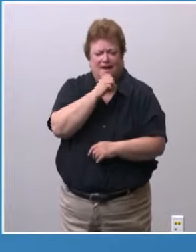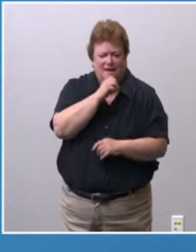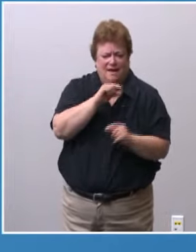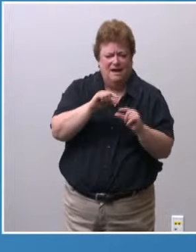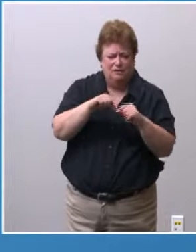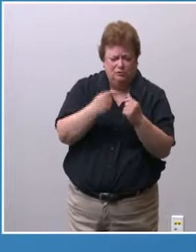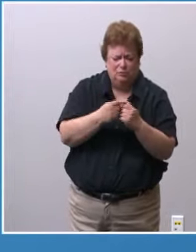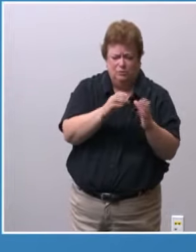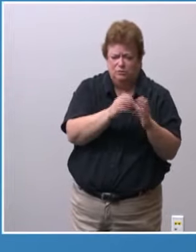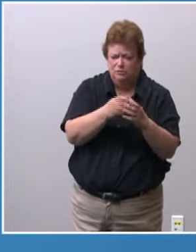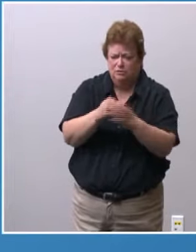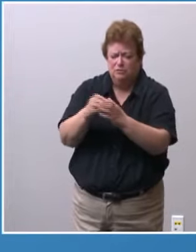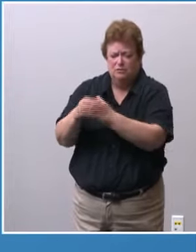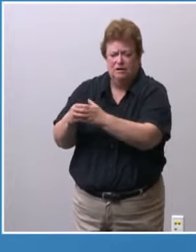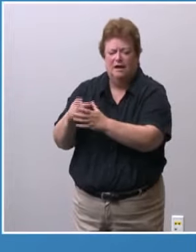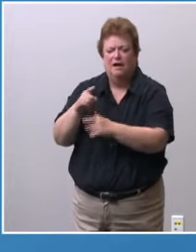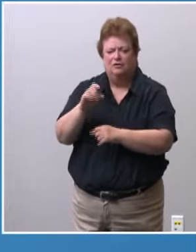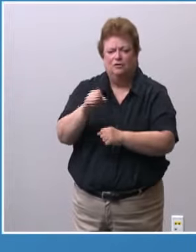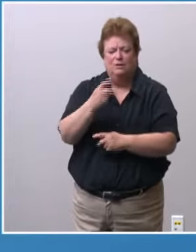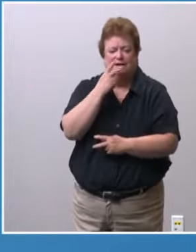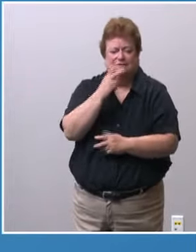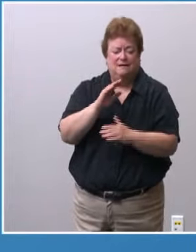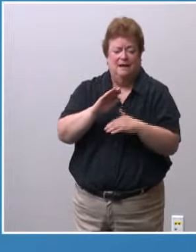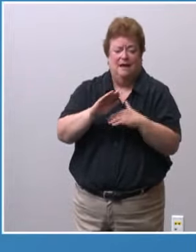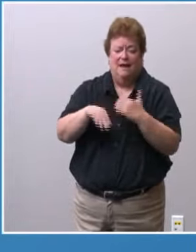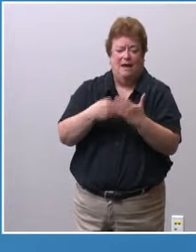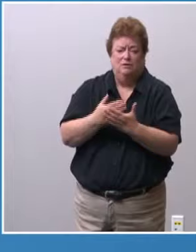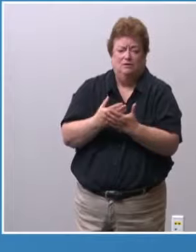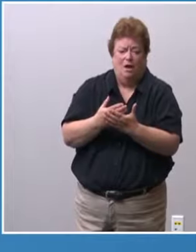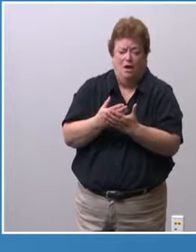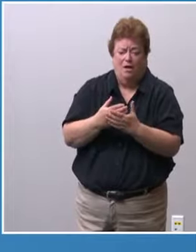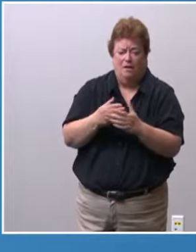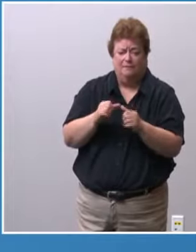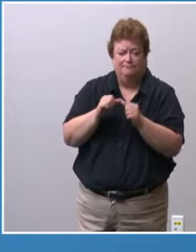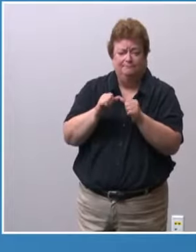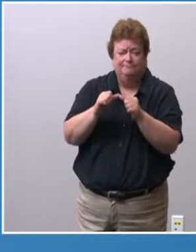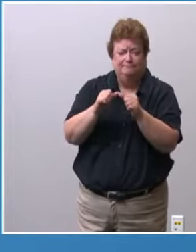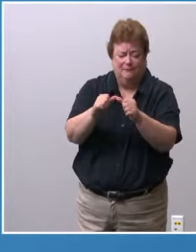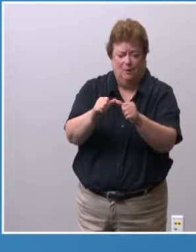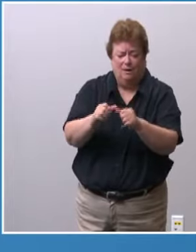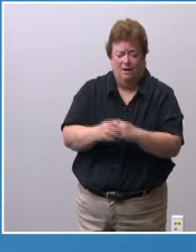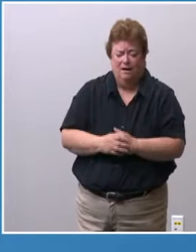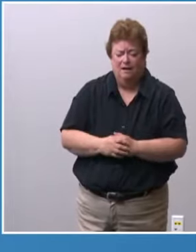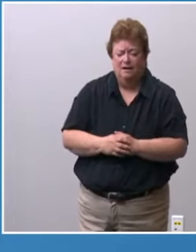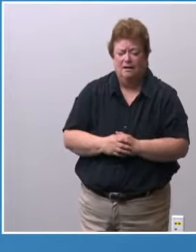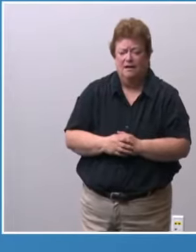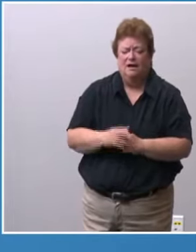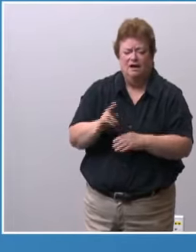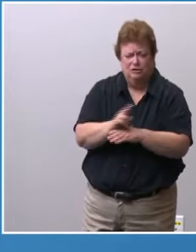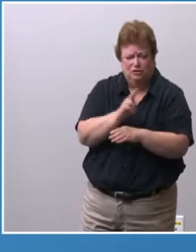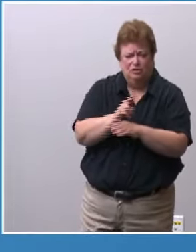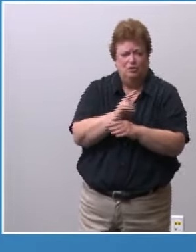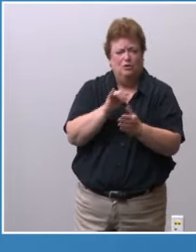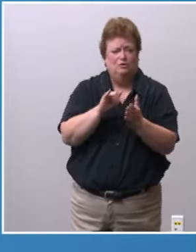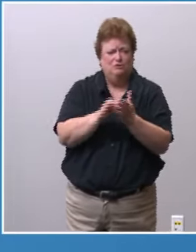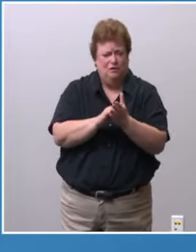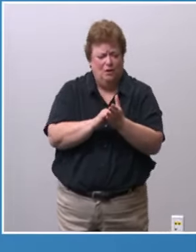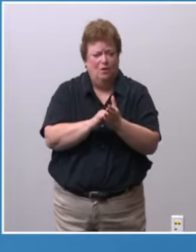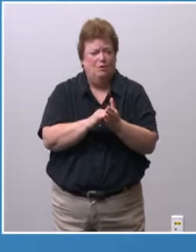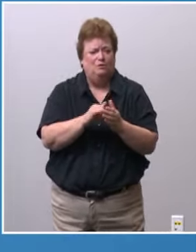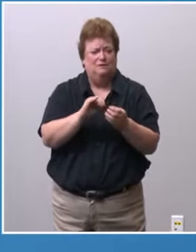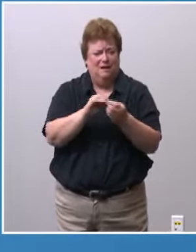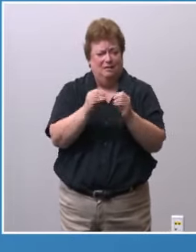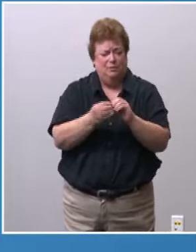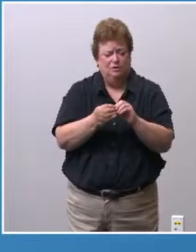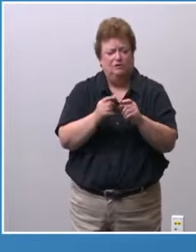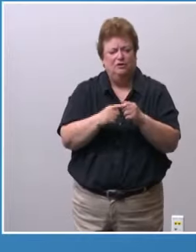forth. And you'll be able to keep up and see how this is all playing out. So I would encourage you to do that and then use some of those